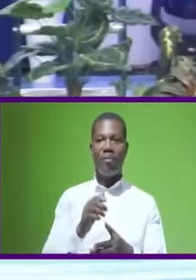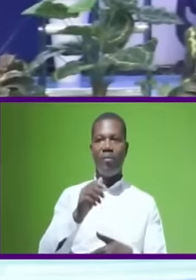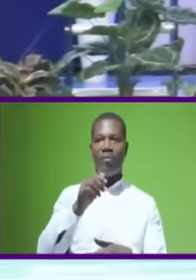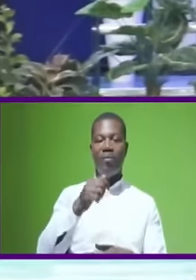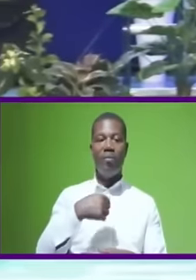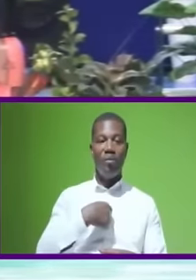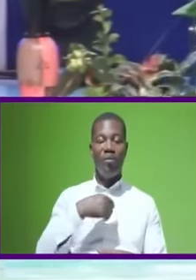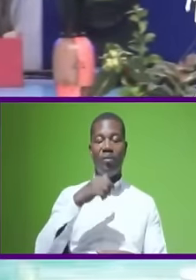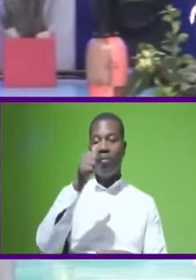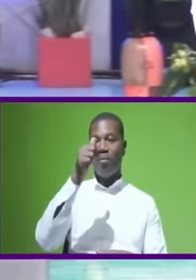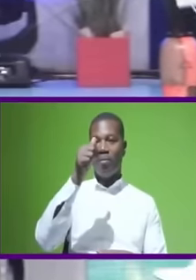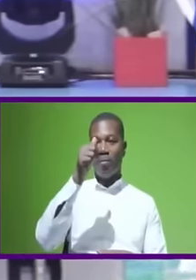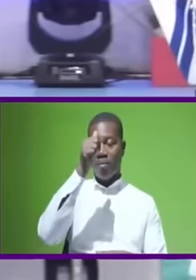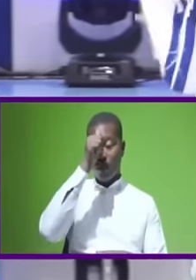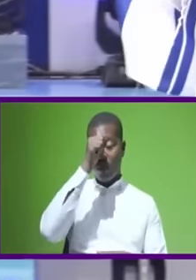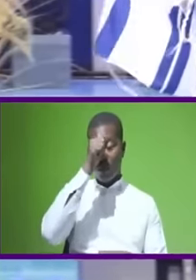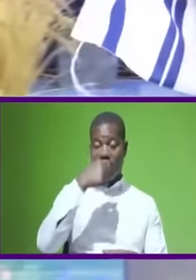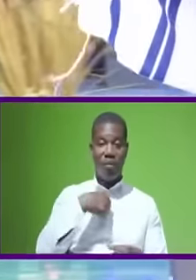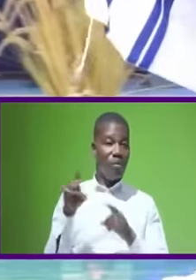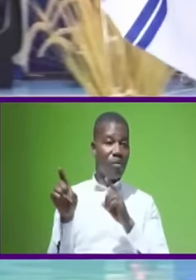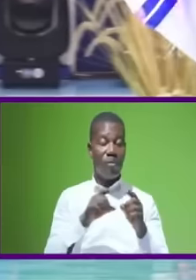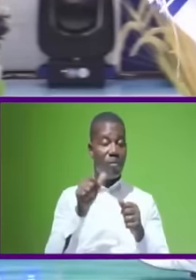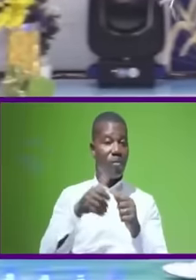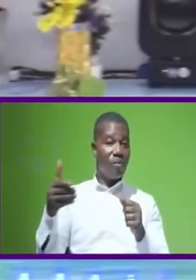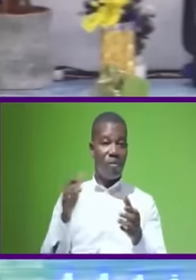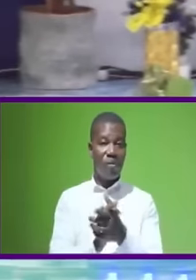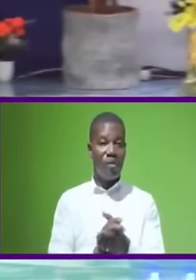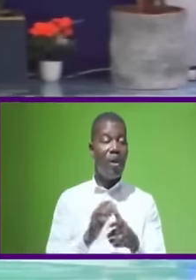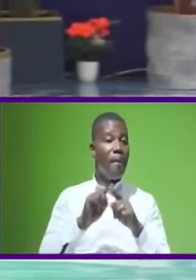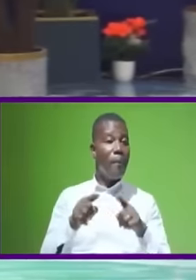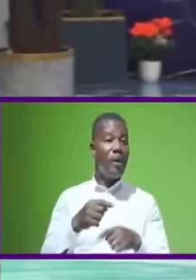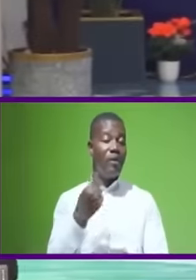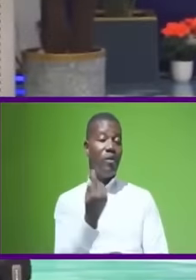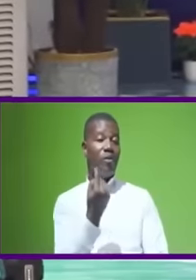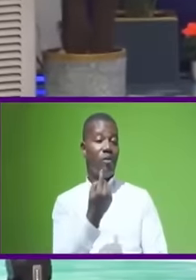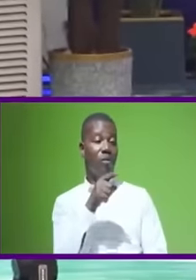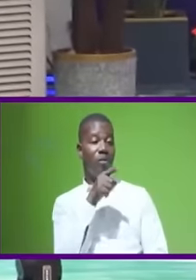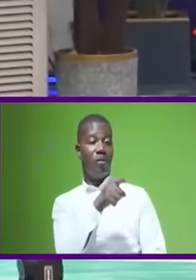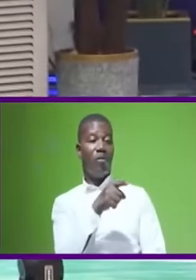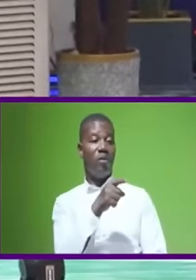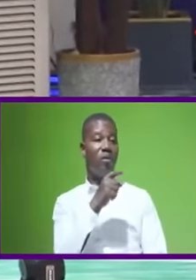mother. My son is my baby. I shall not say now. We are